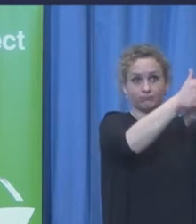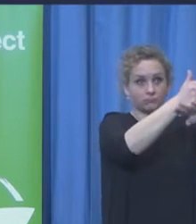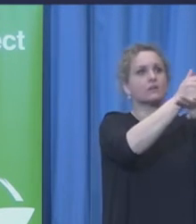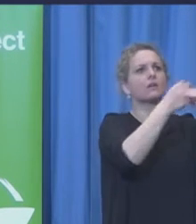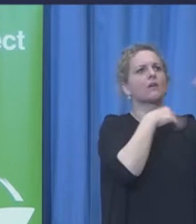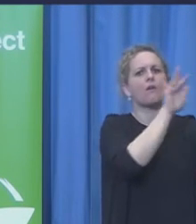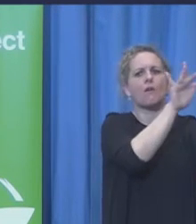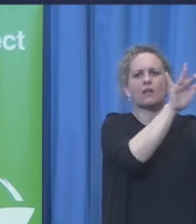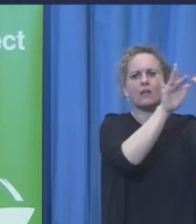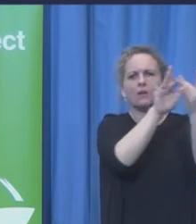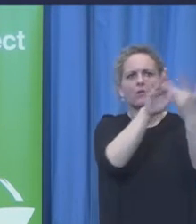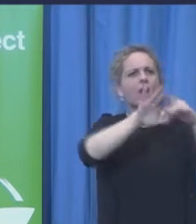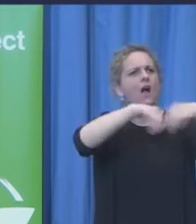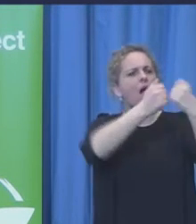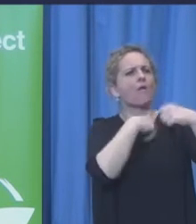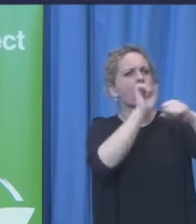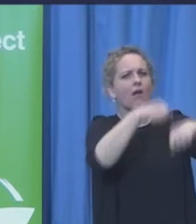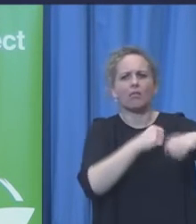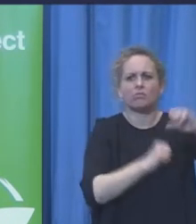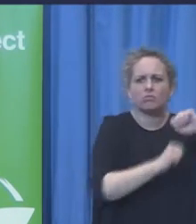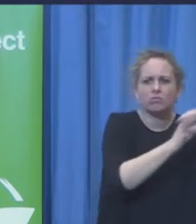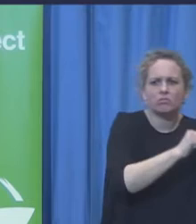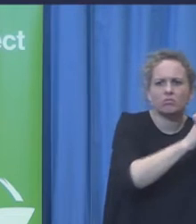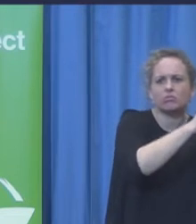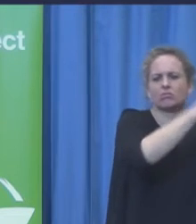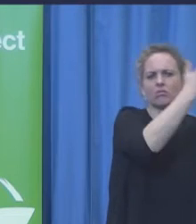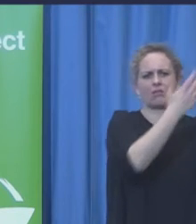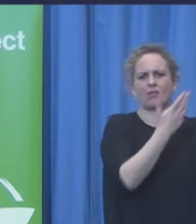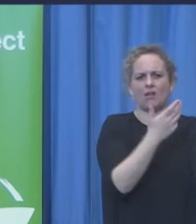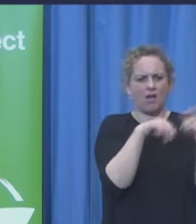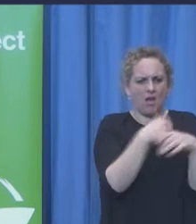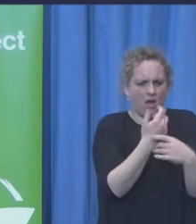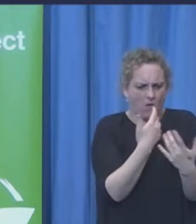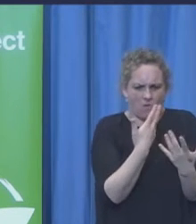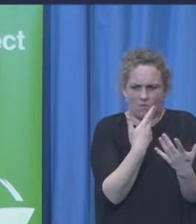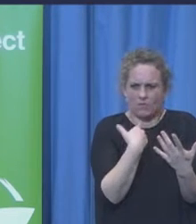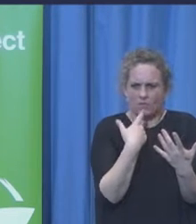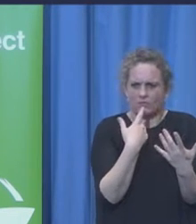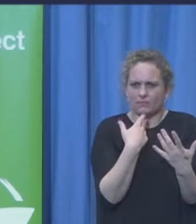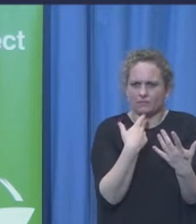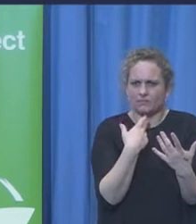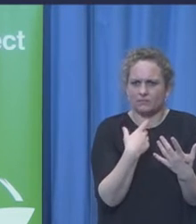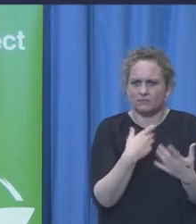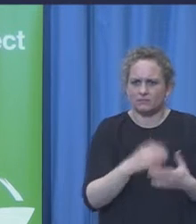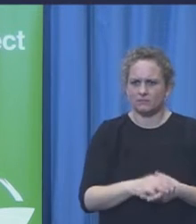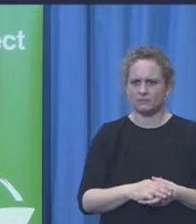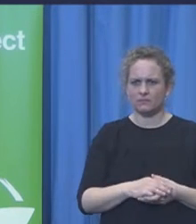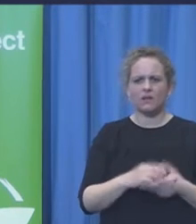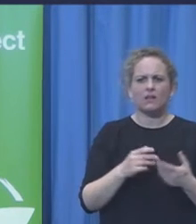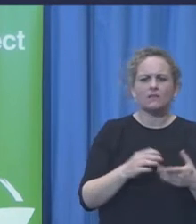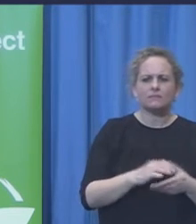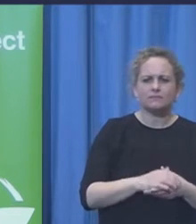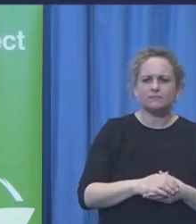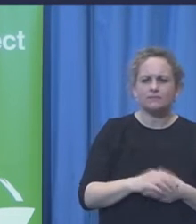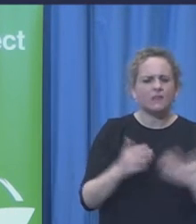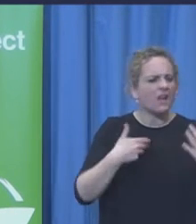problem is to find the people with disabilities to suit these positions. Thank